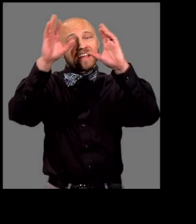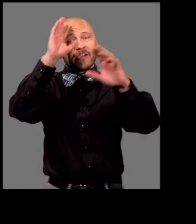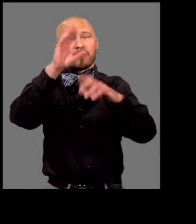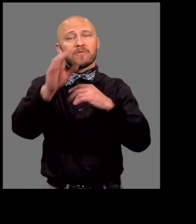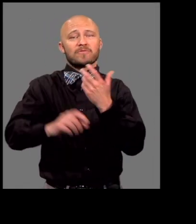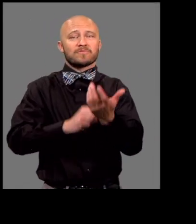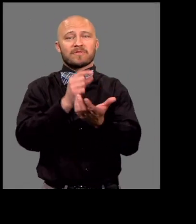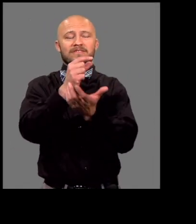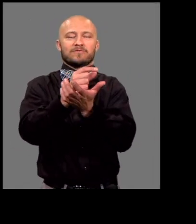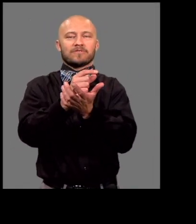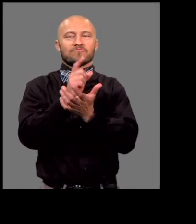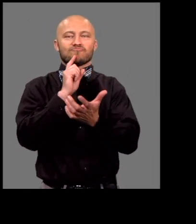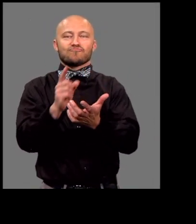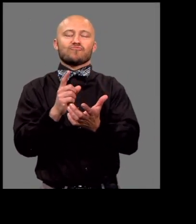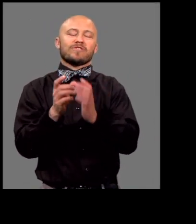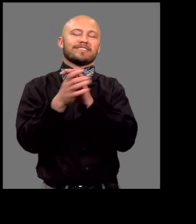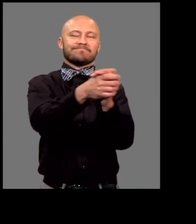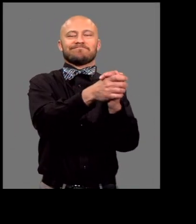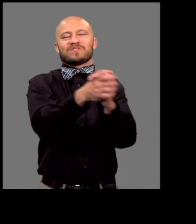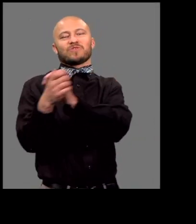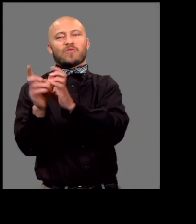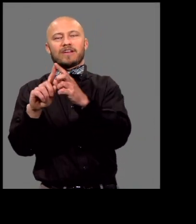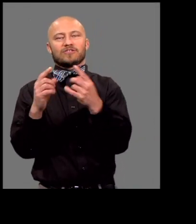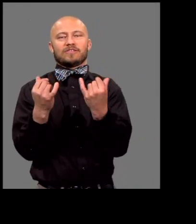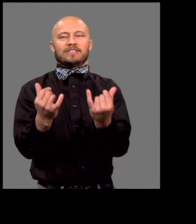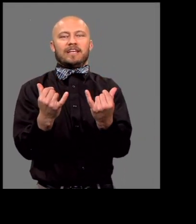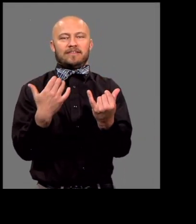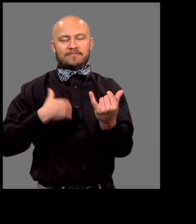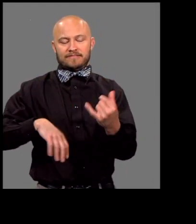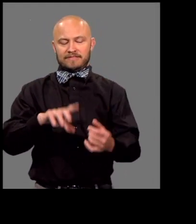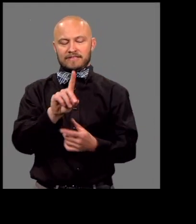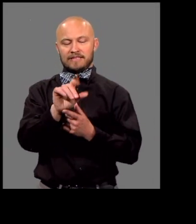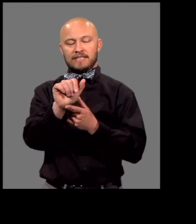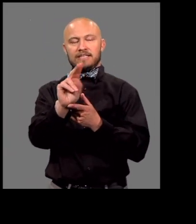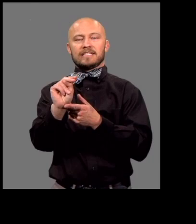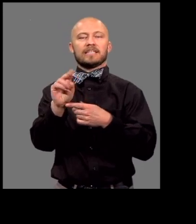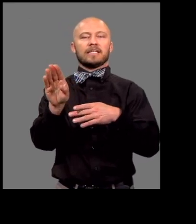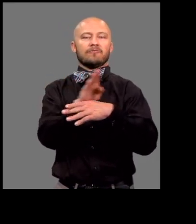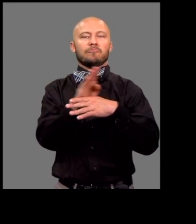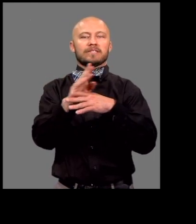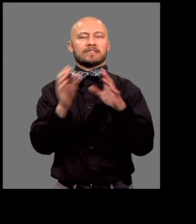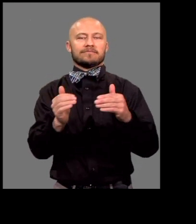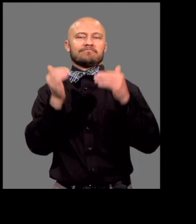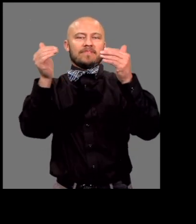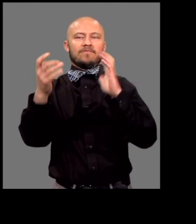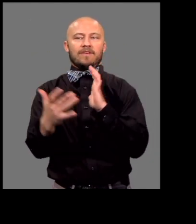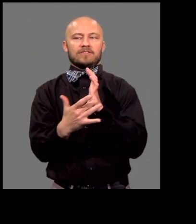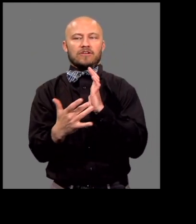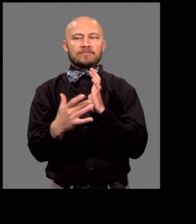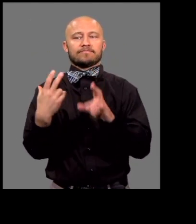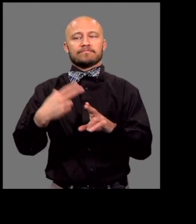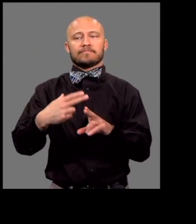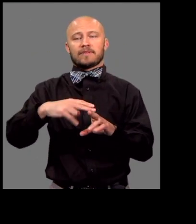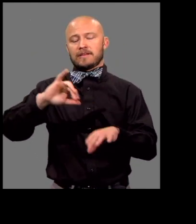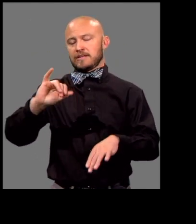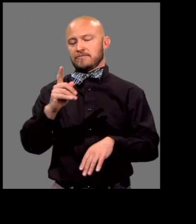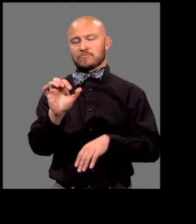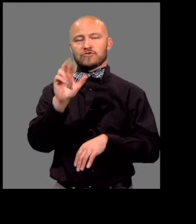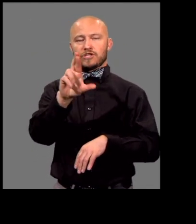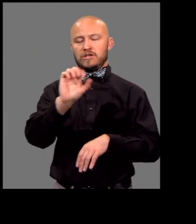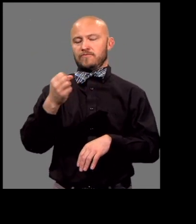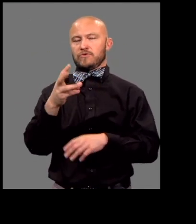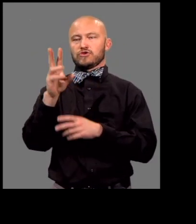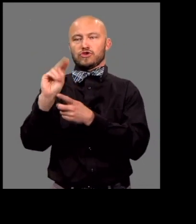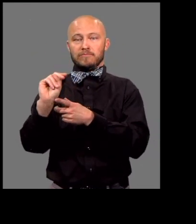Greetings, graduates. I'm delighted to congratulate you today as your Dean of Business and Advanced Technology. My name is Jennifer Sherman, and I